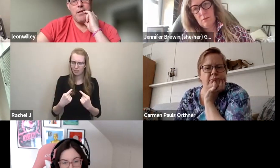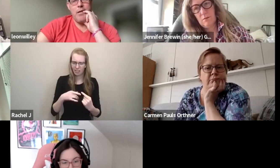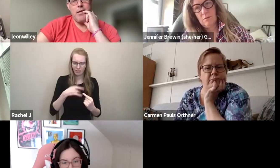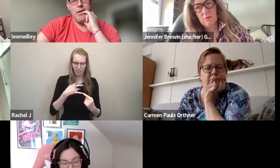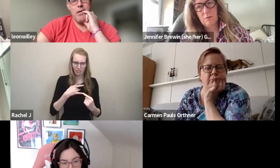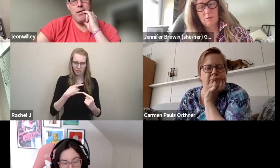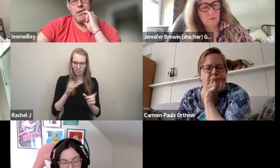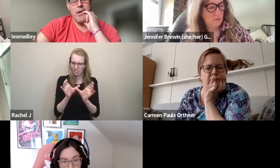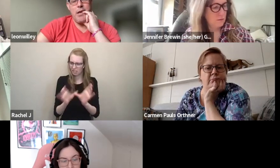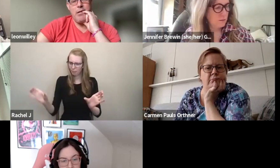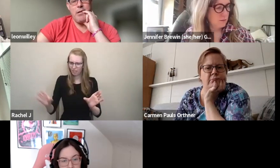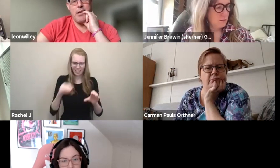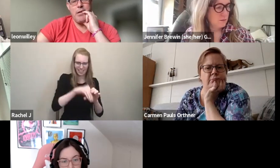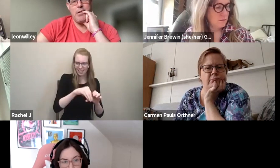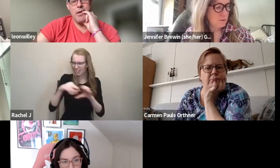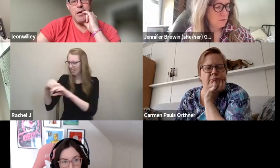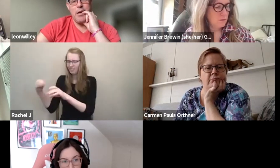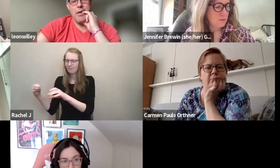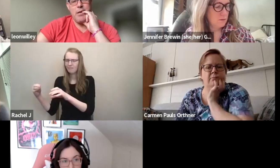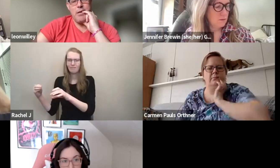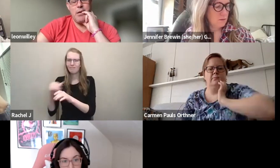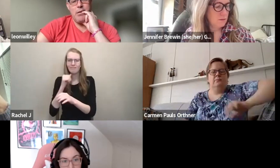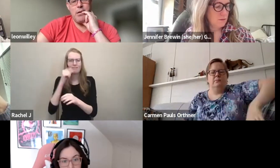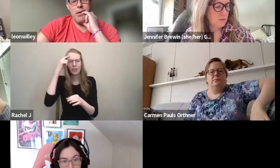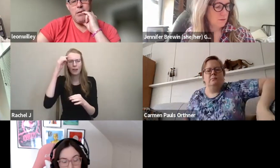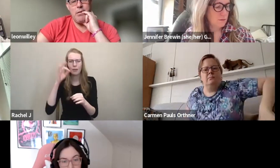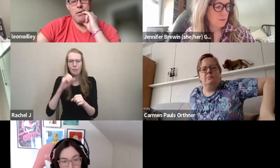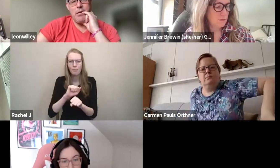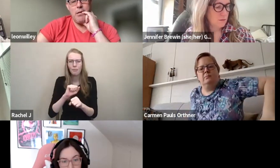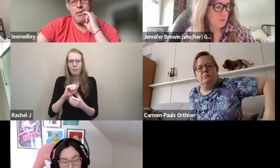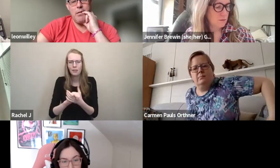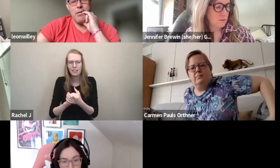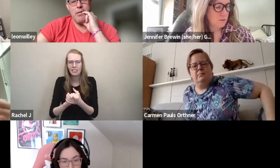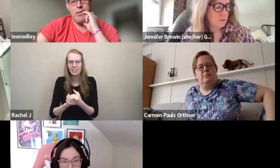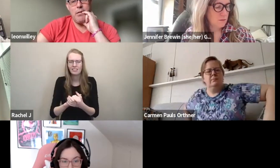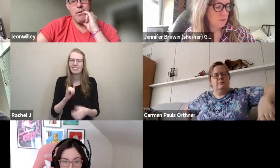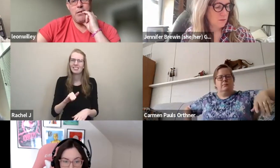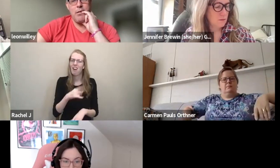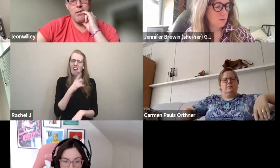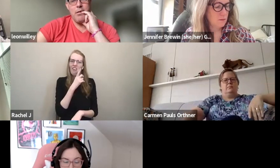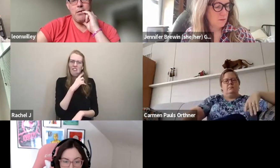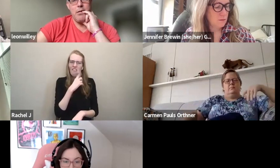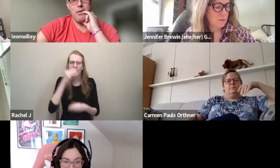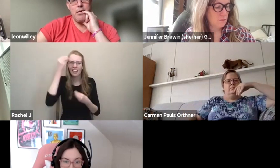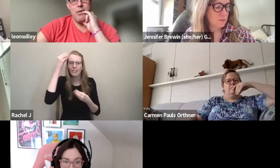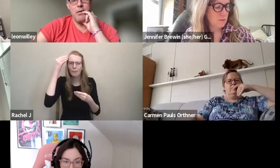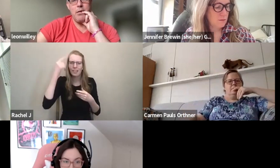way. And I think that it is a bit of a fallacy that we kind of